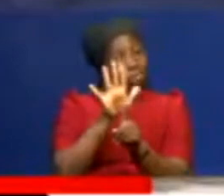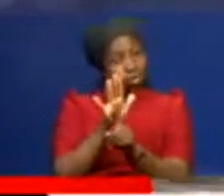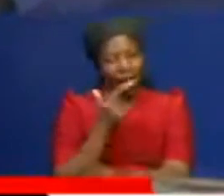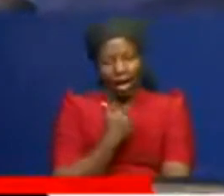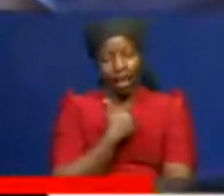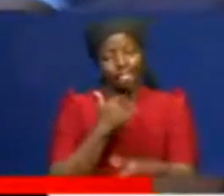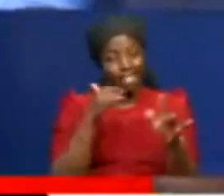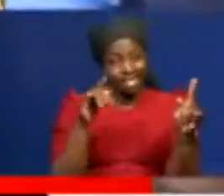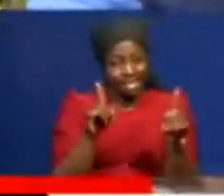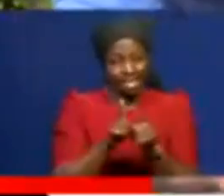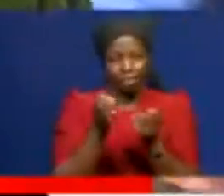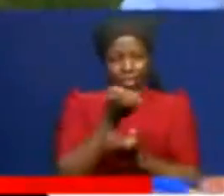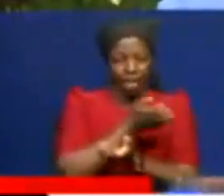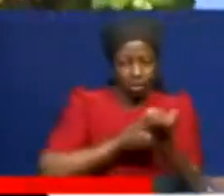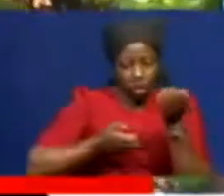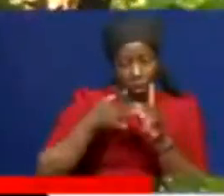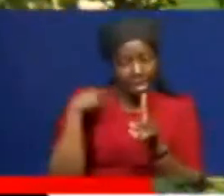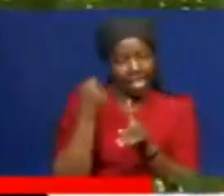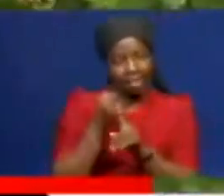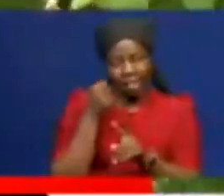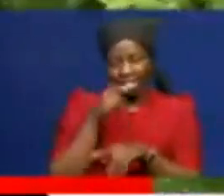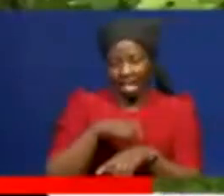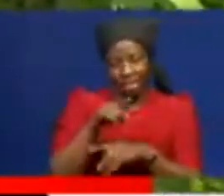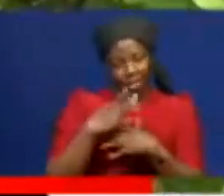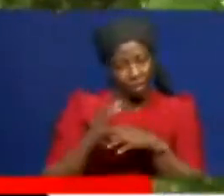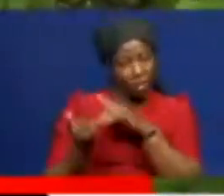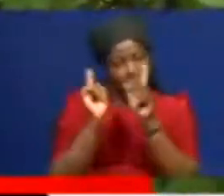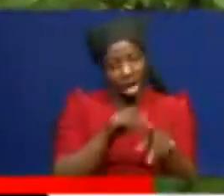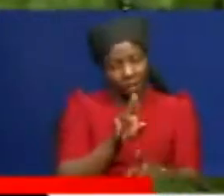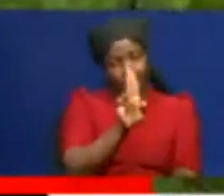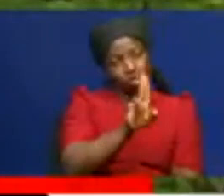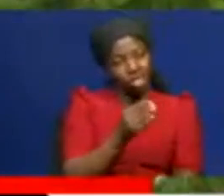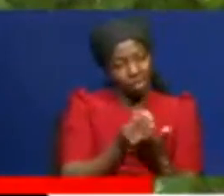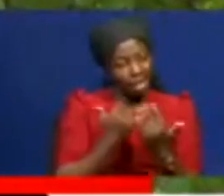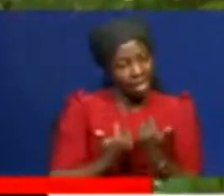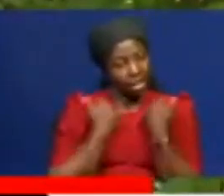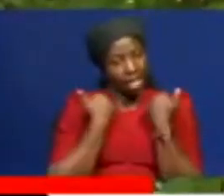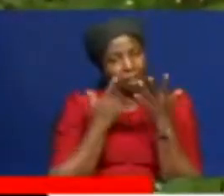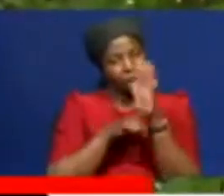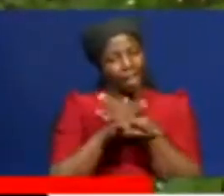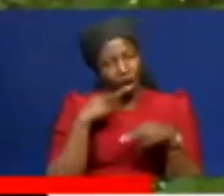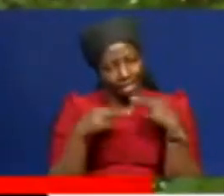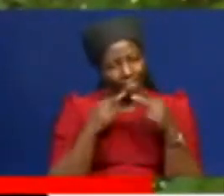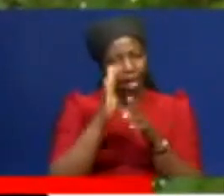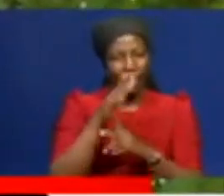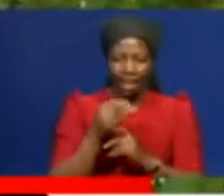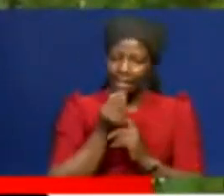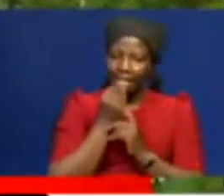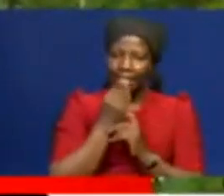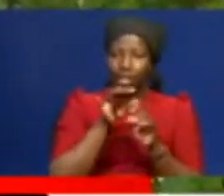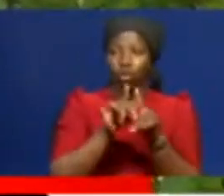of the economic impact. With these guys, when they come here, they are spenders. Mm-hmm. They will sleep in hotels, they will eat. You see, so it's